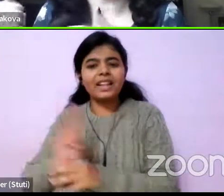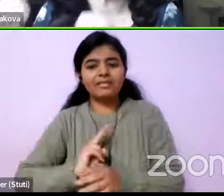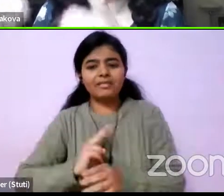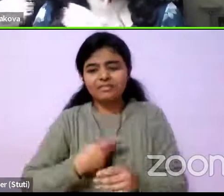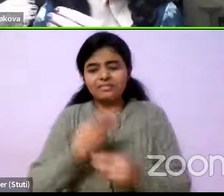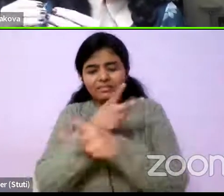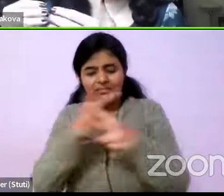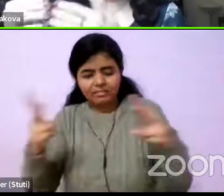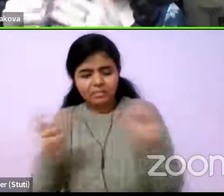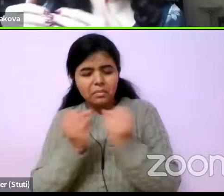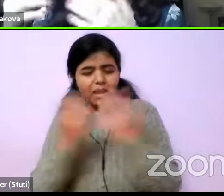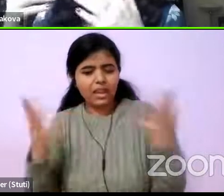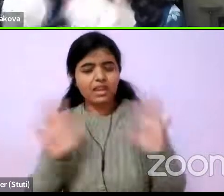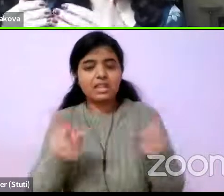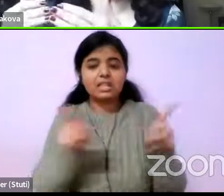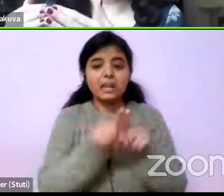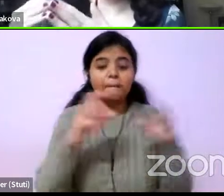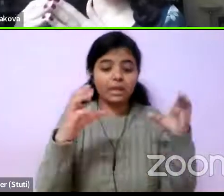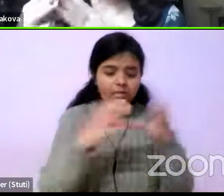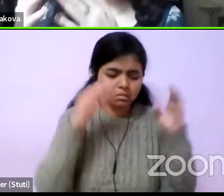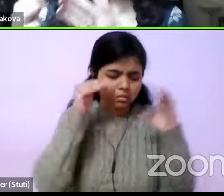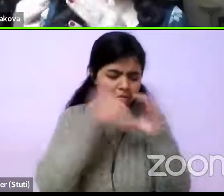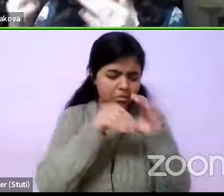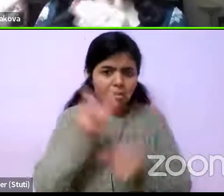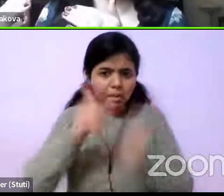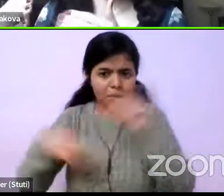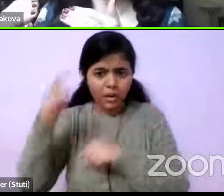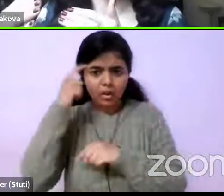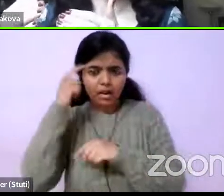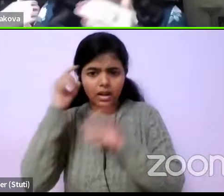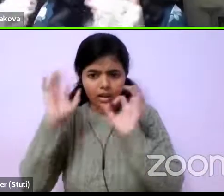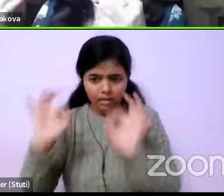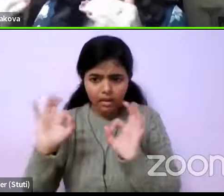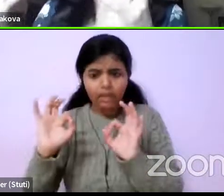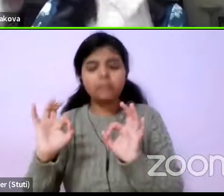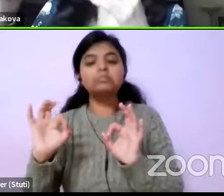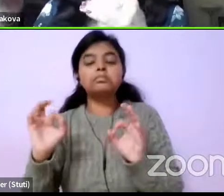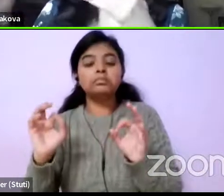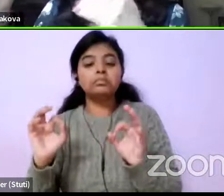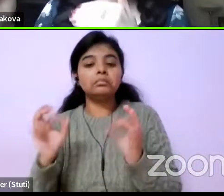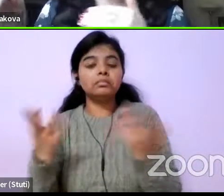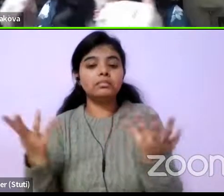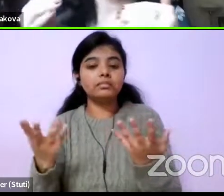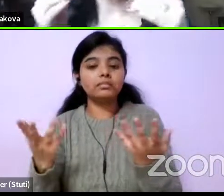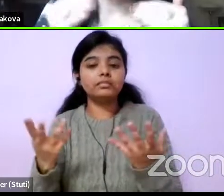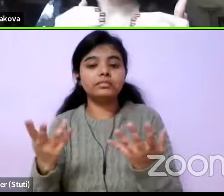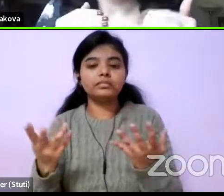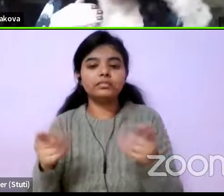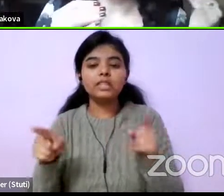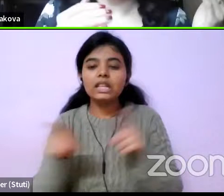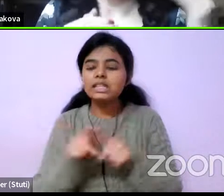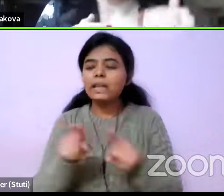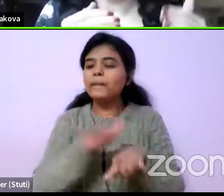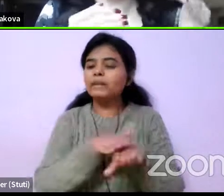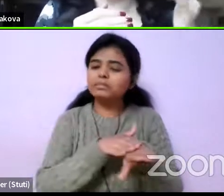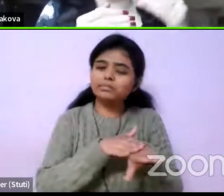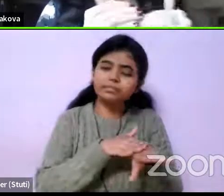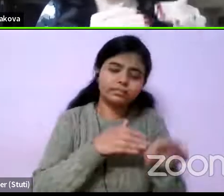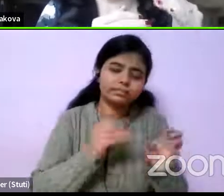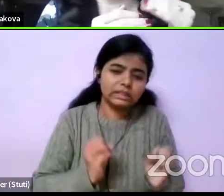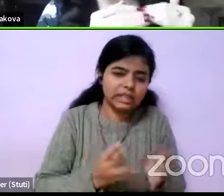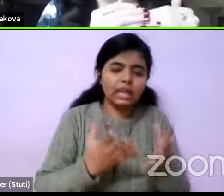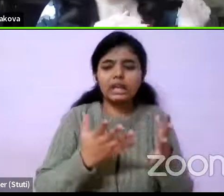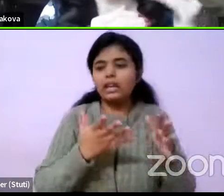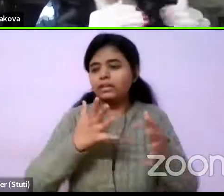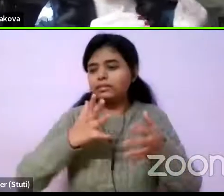translation processes of how people are more mindful about things like pronouns and everything else. And it's a very slow shift with incorporating